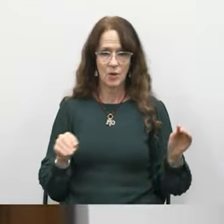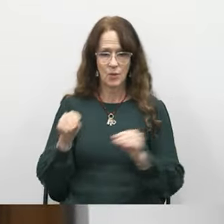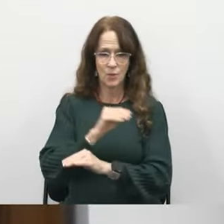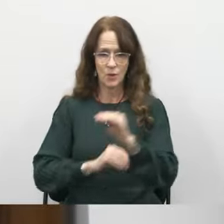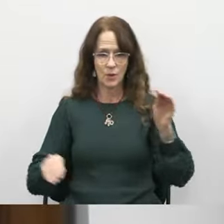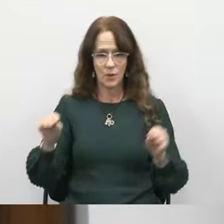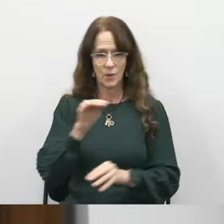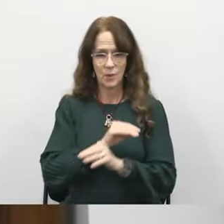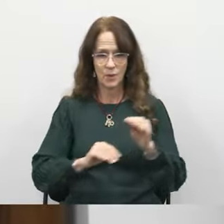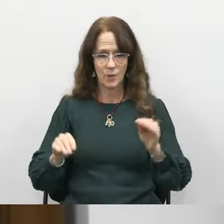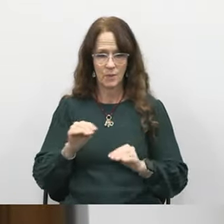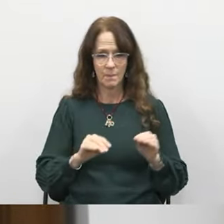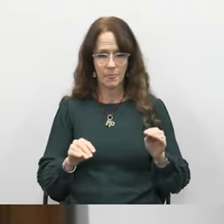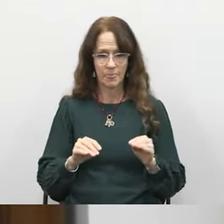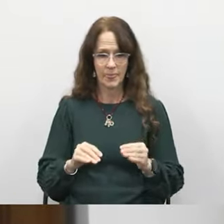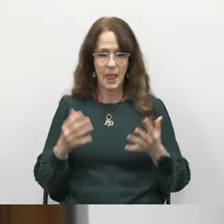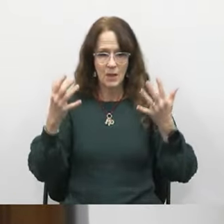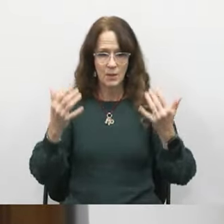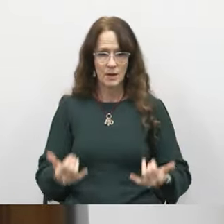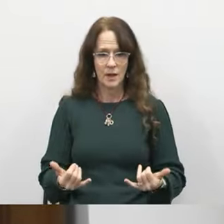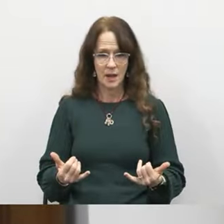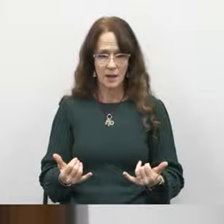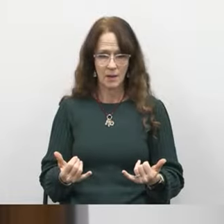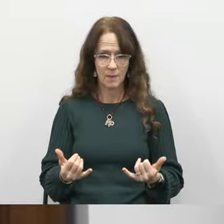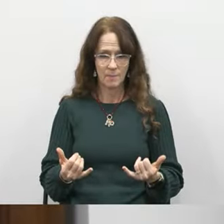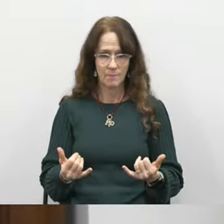reorganization. So I will now